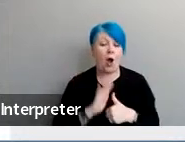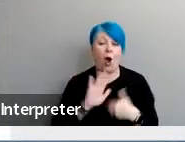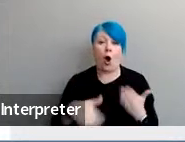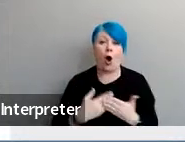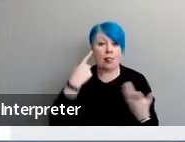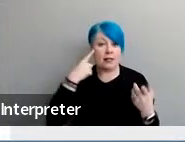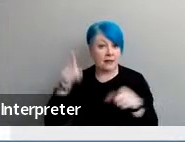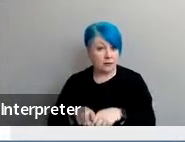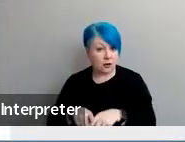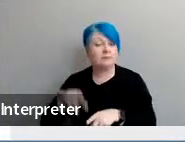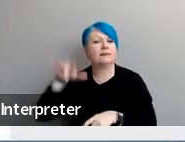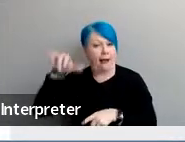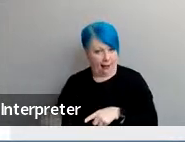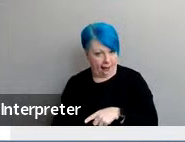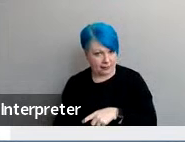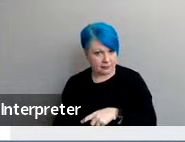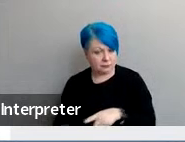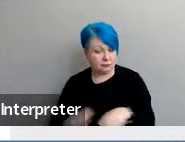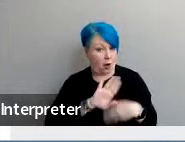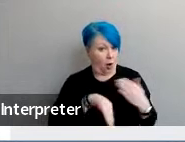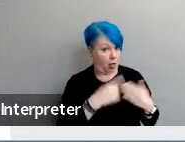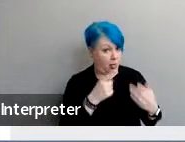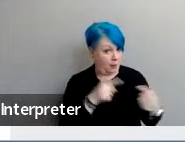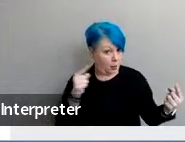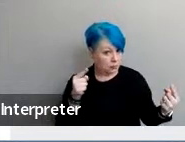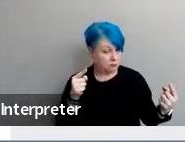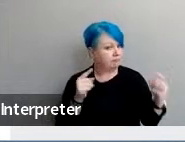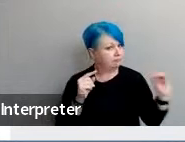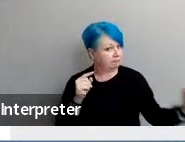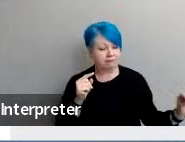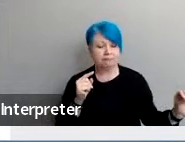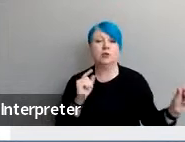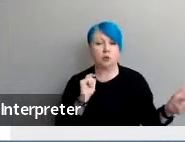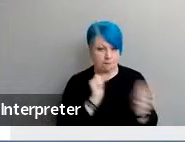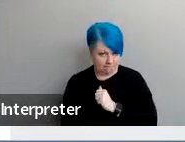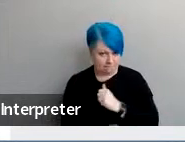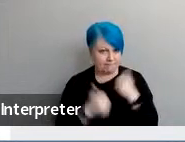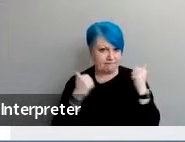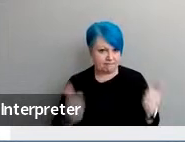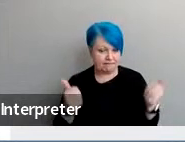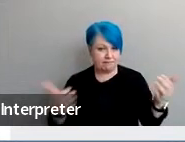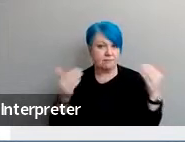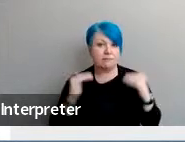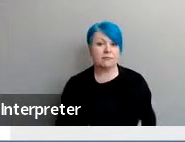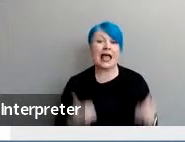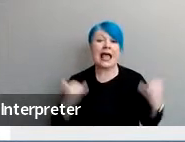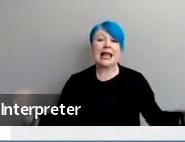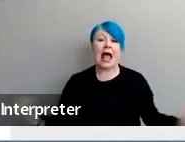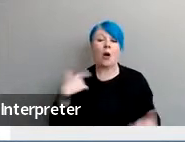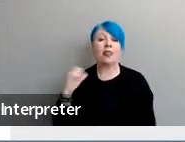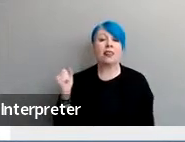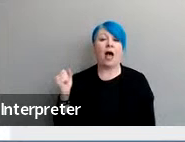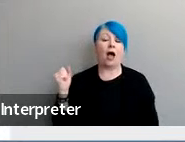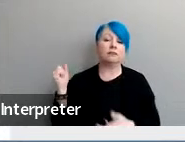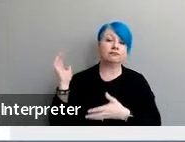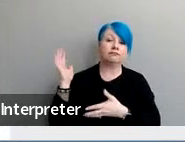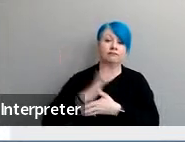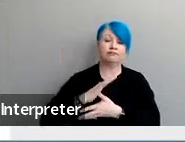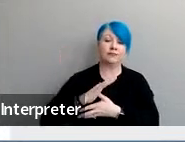All in favor? Aye. Aye. All opposed? Motion carries. Okay, Superintendent.